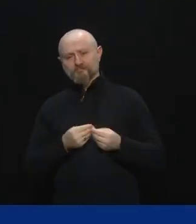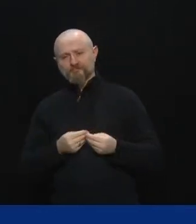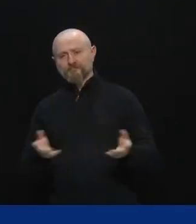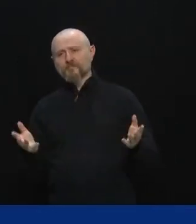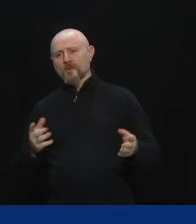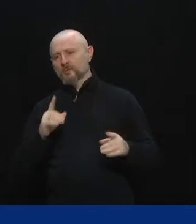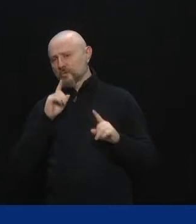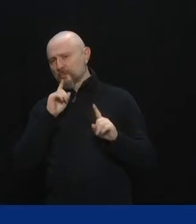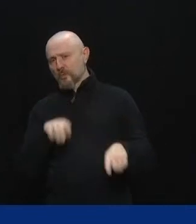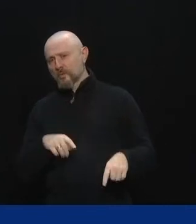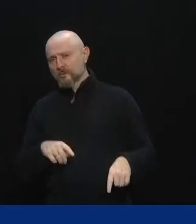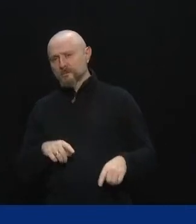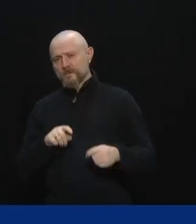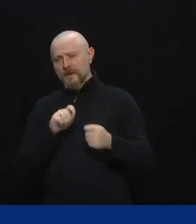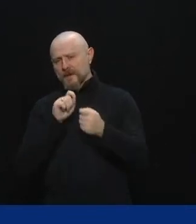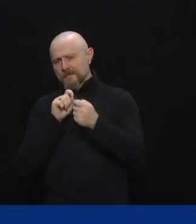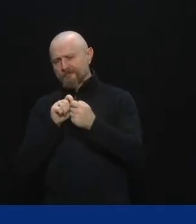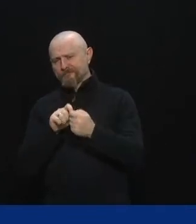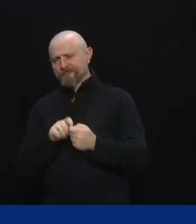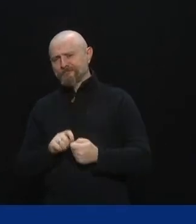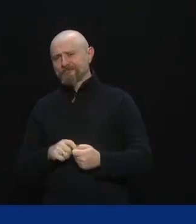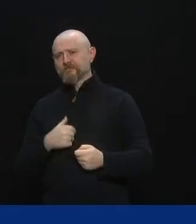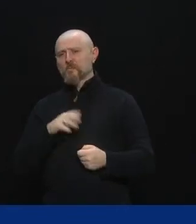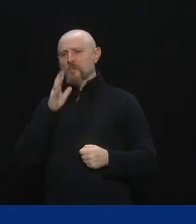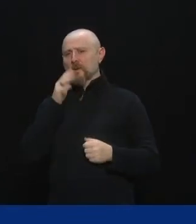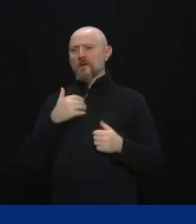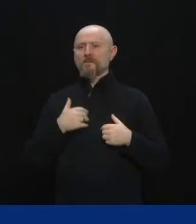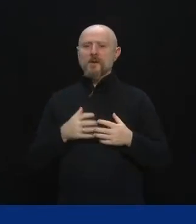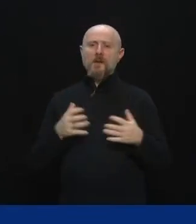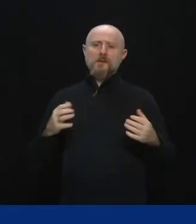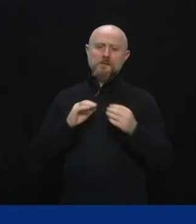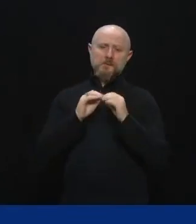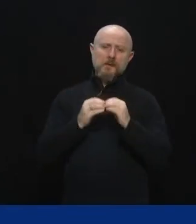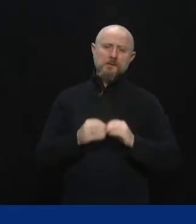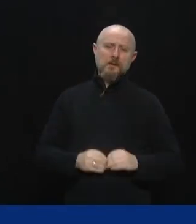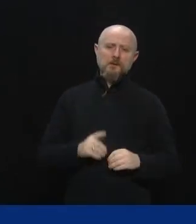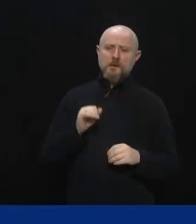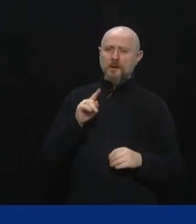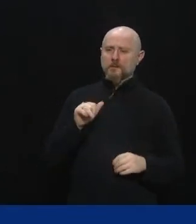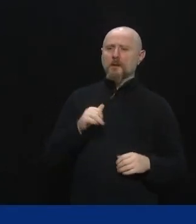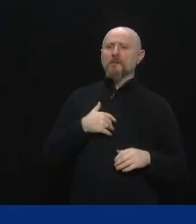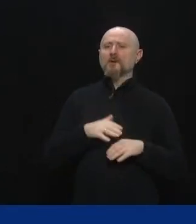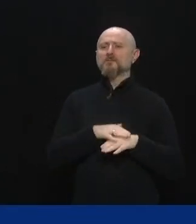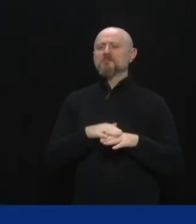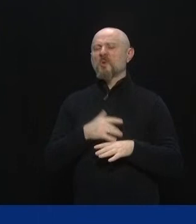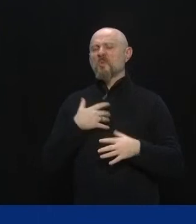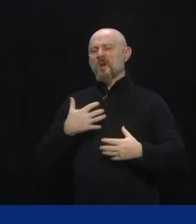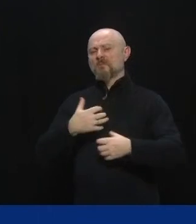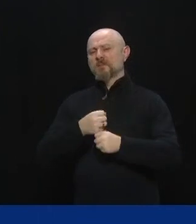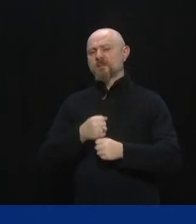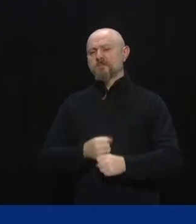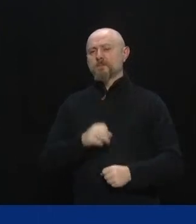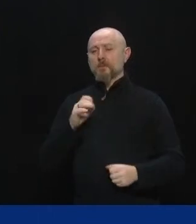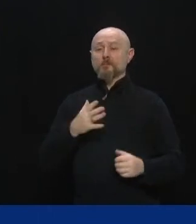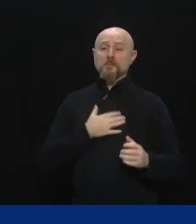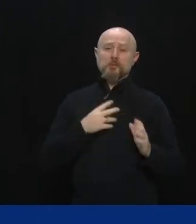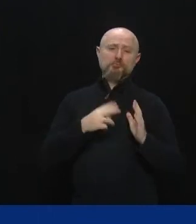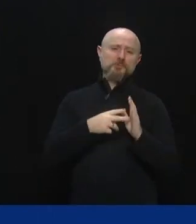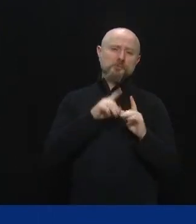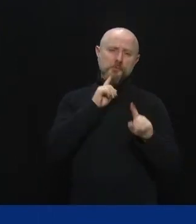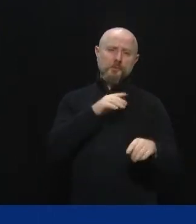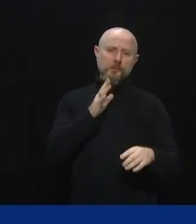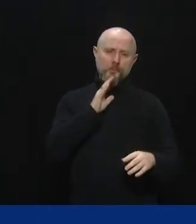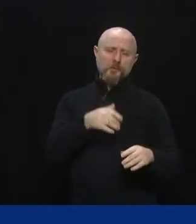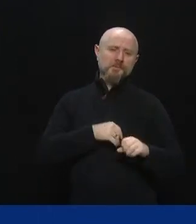I'm going to show you a lot of data and try and highlight the top lines of these data, but I urge people to look at the report, which will